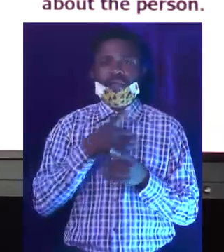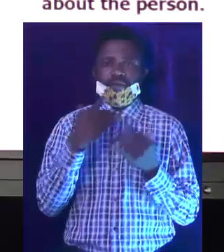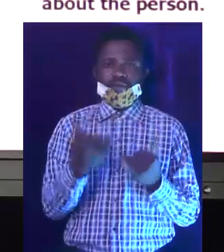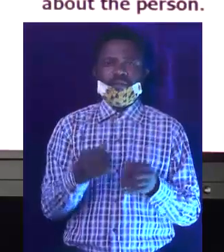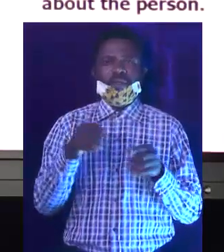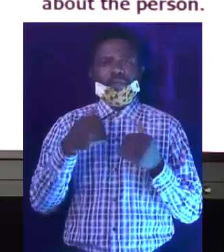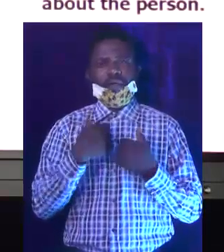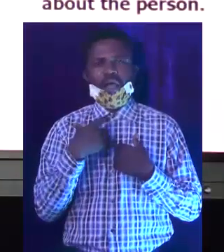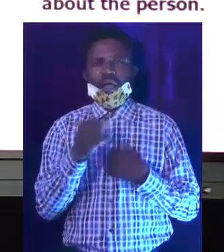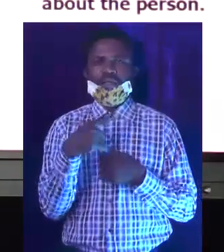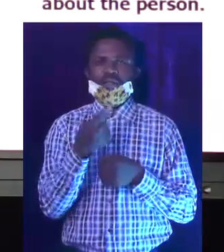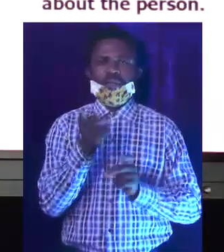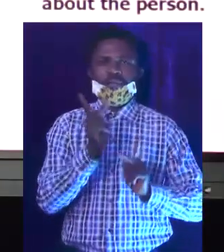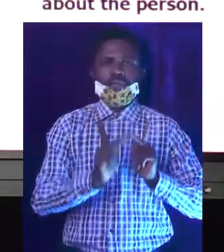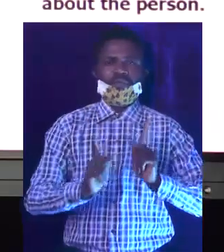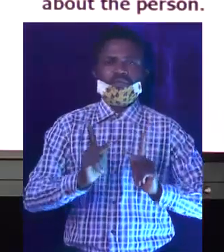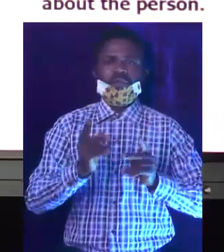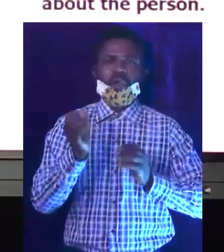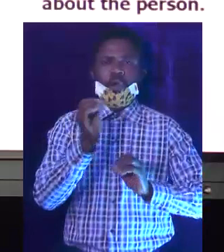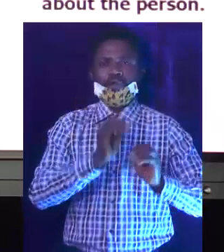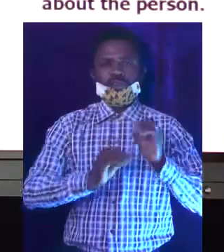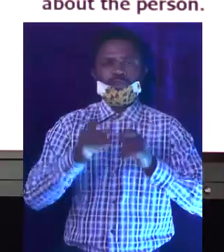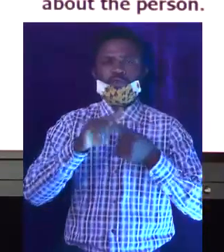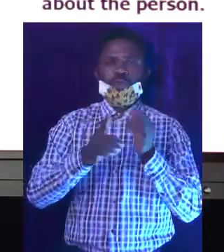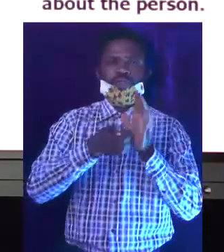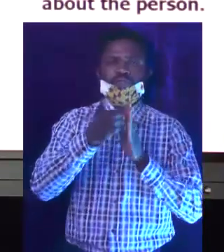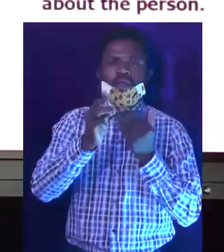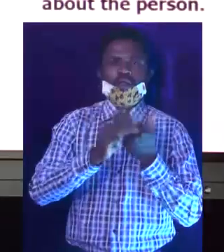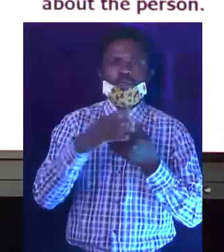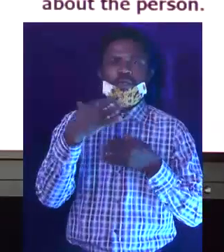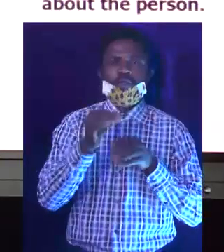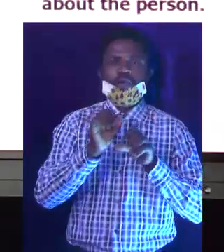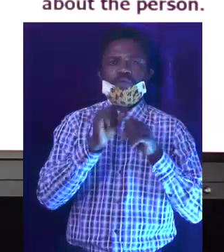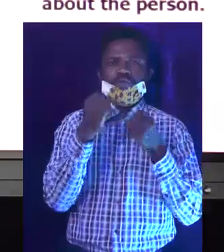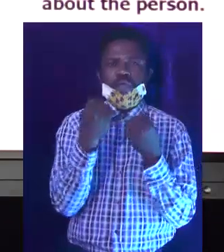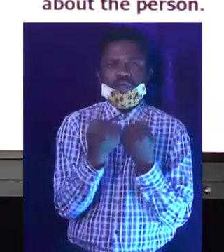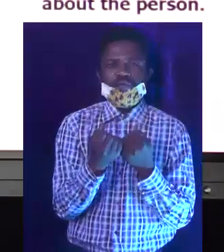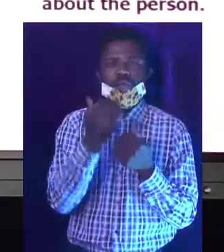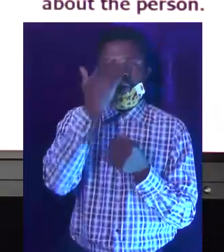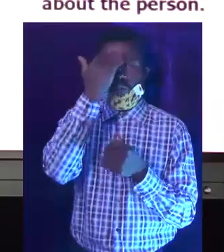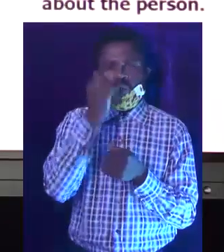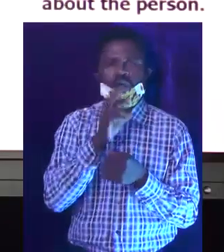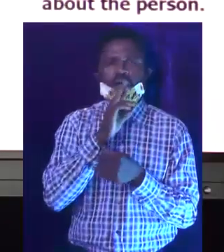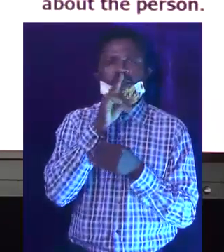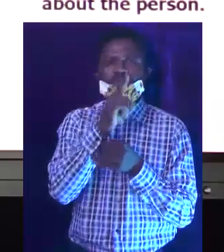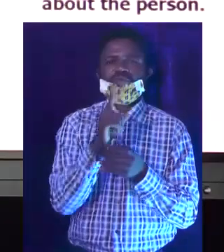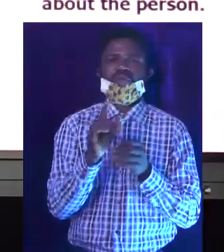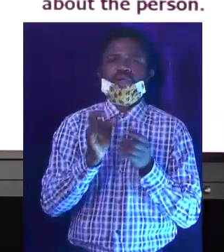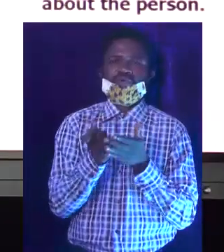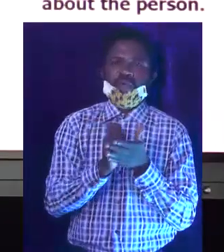now? Has the person contributed anything to the development of the society? Why are you writing about the